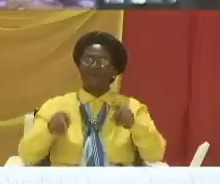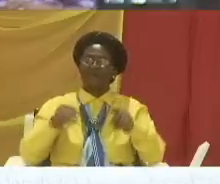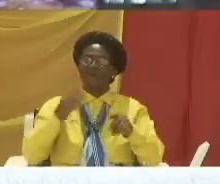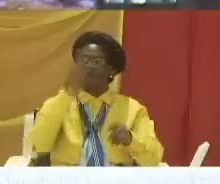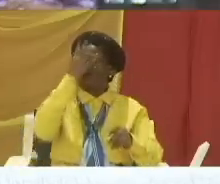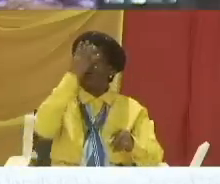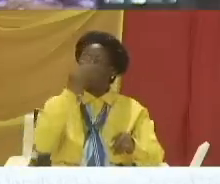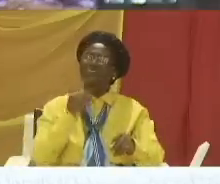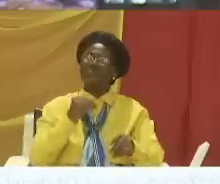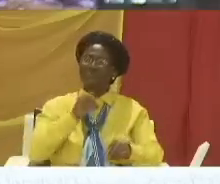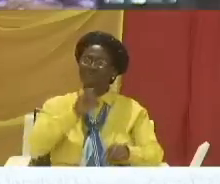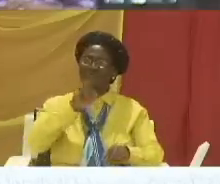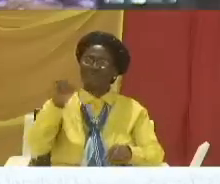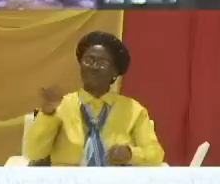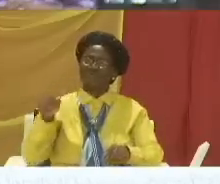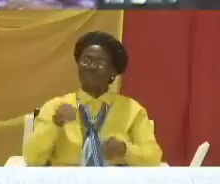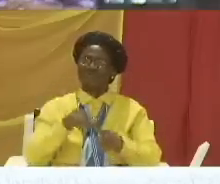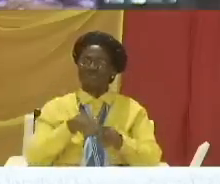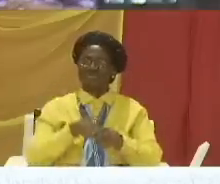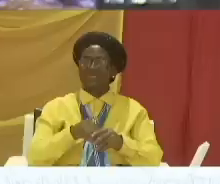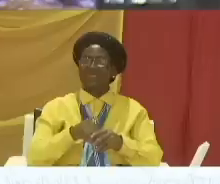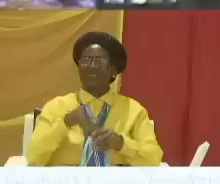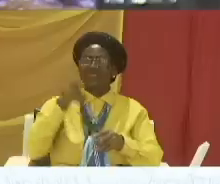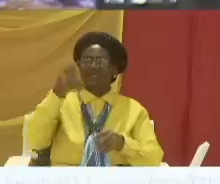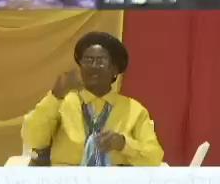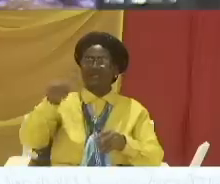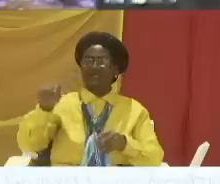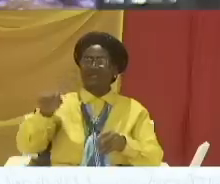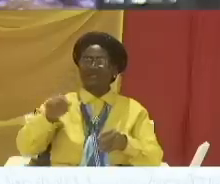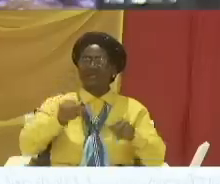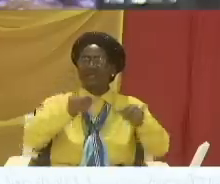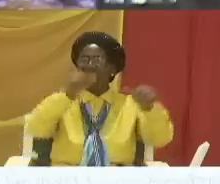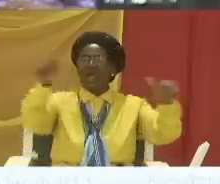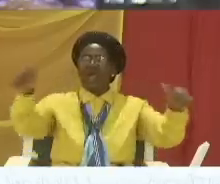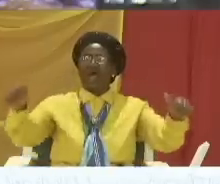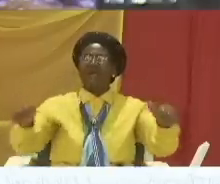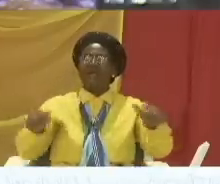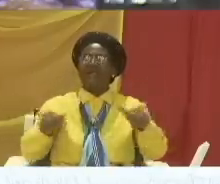sleeping in the auditoriums.